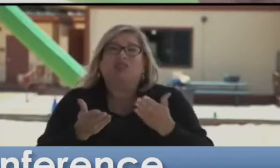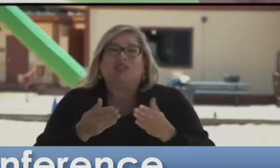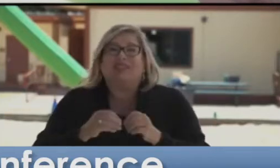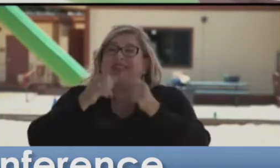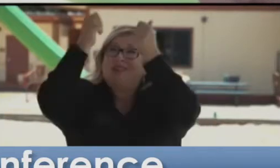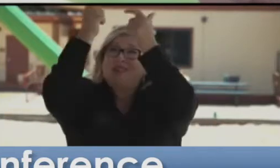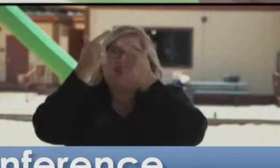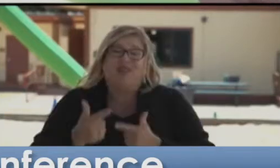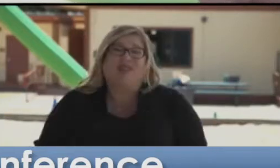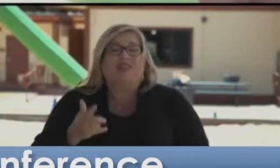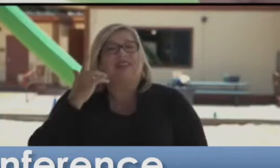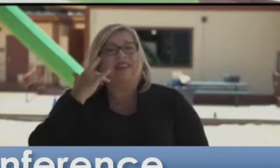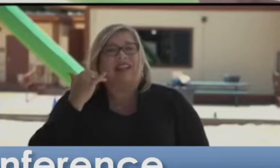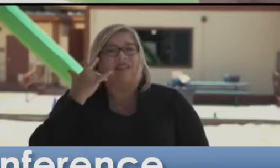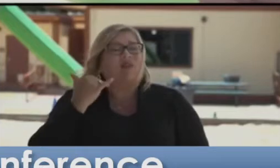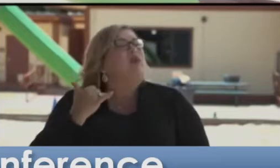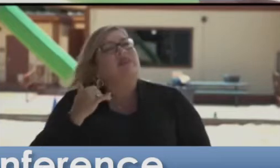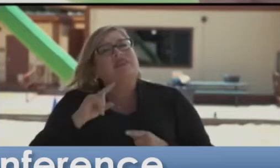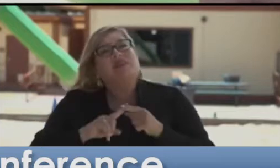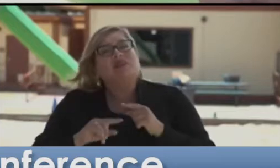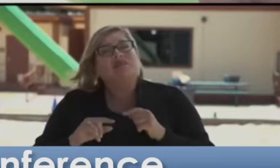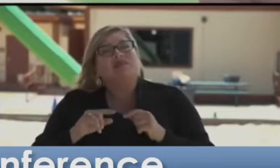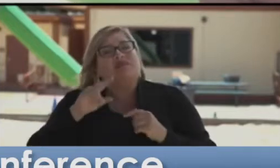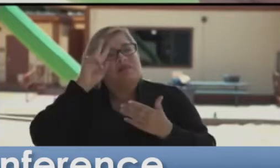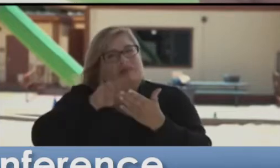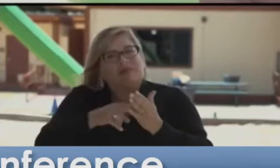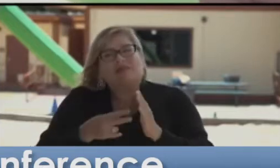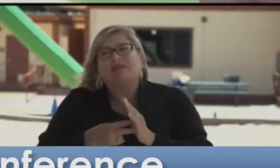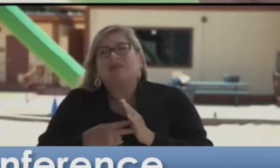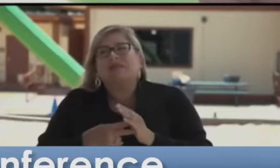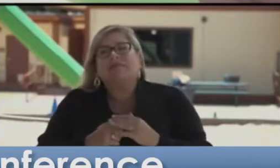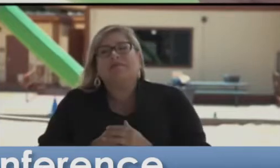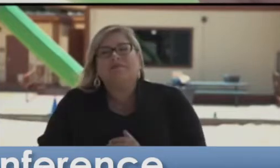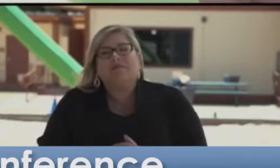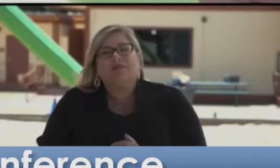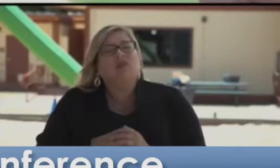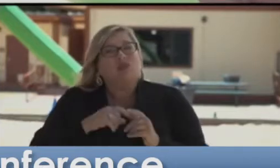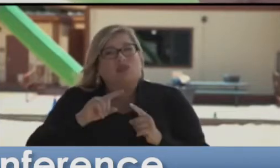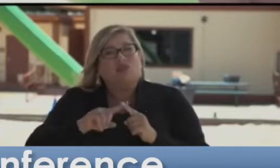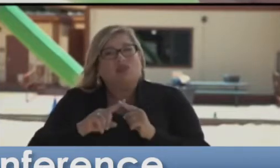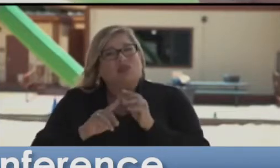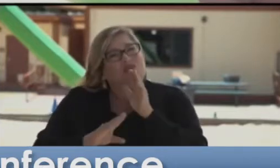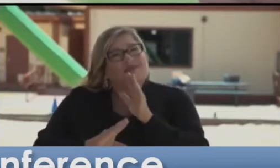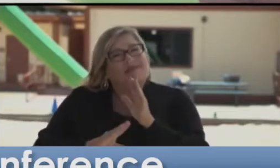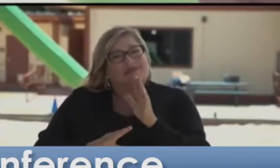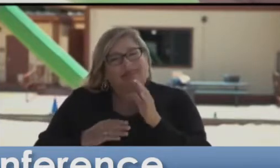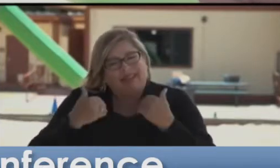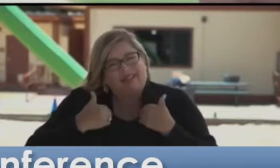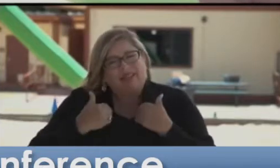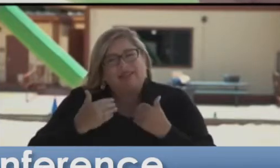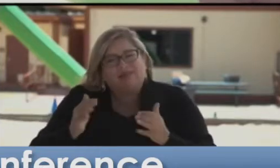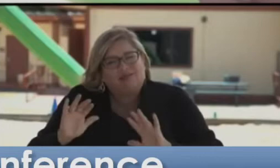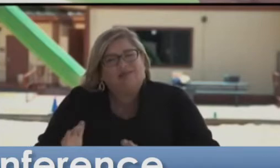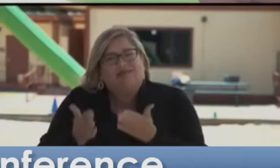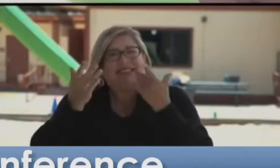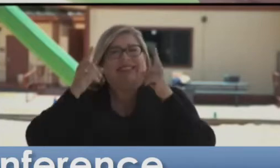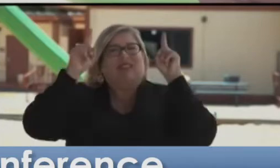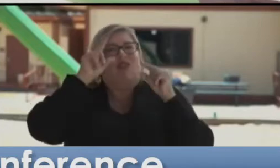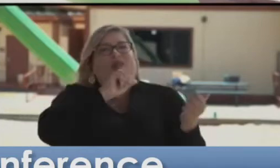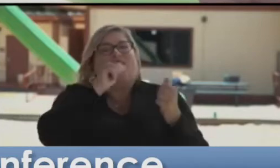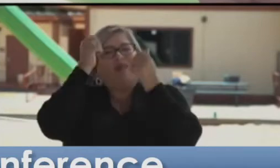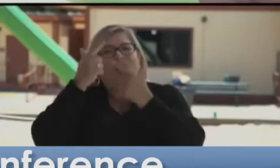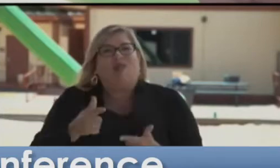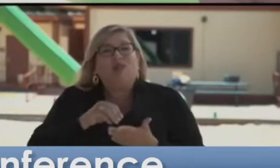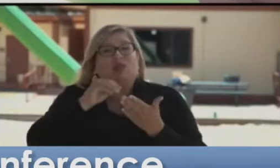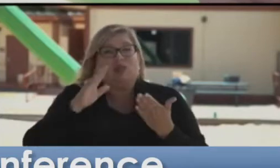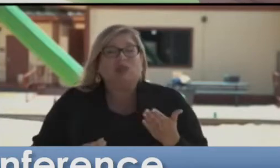of California to build on many of these models of success. And we'll talk about that enrichment in a moment and in the